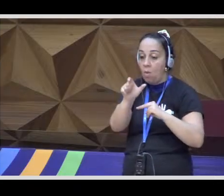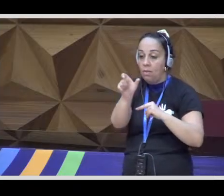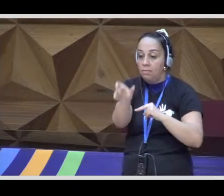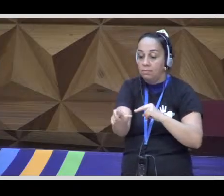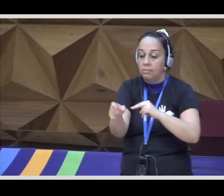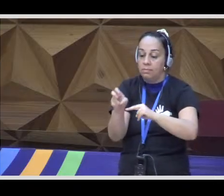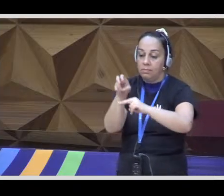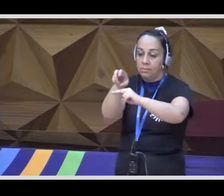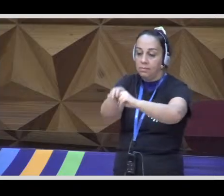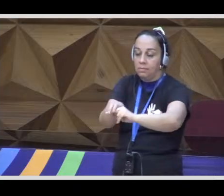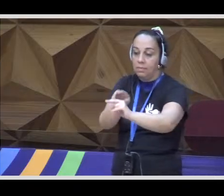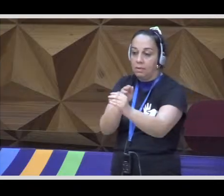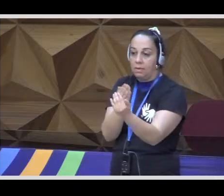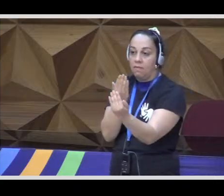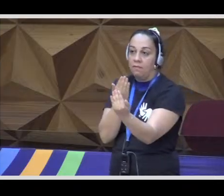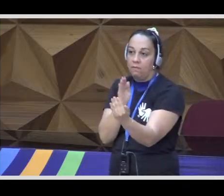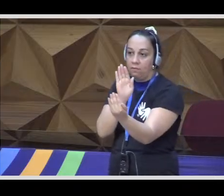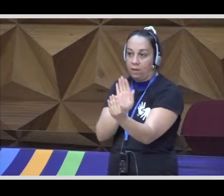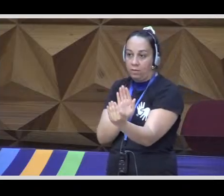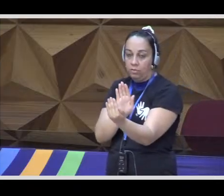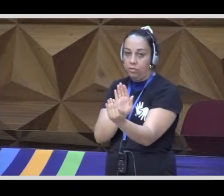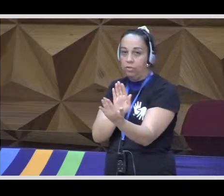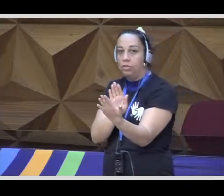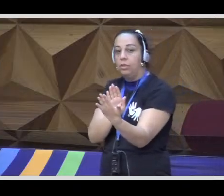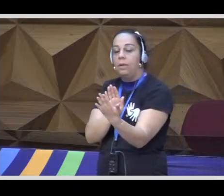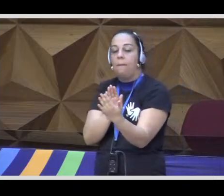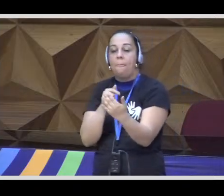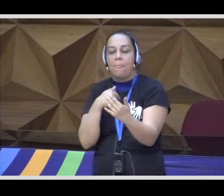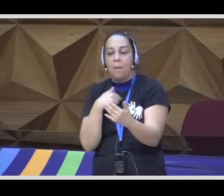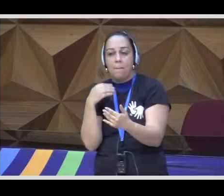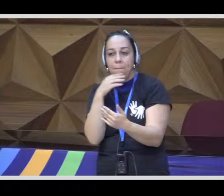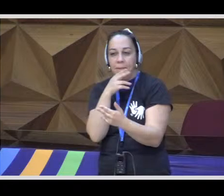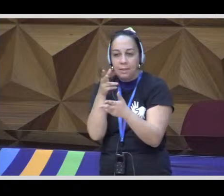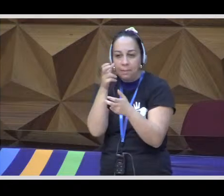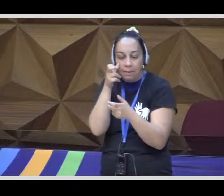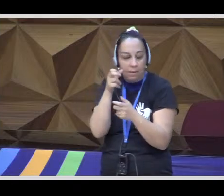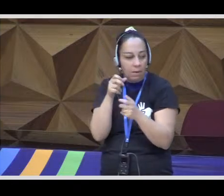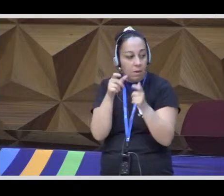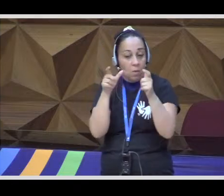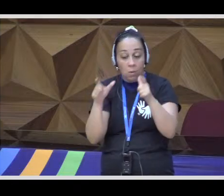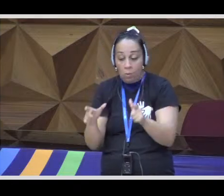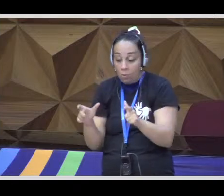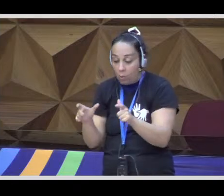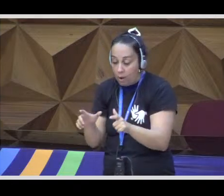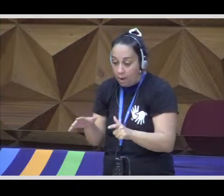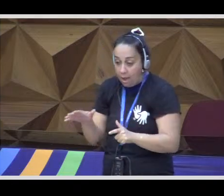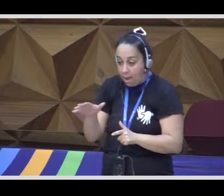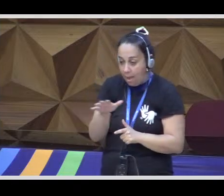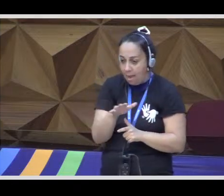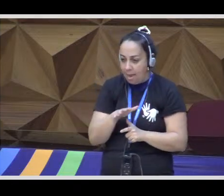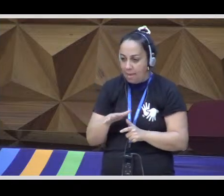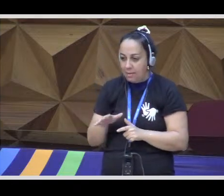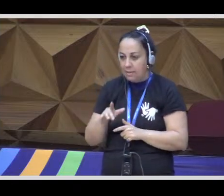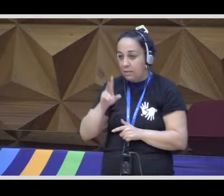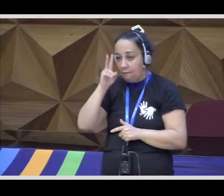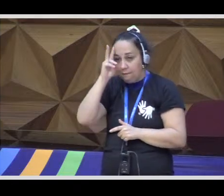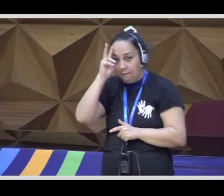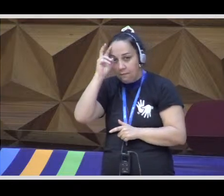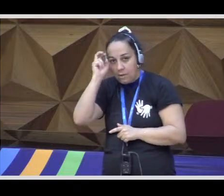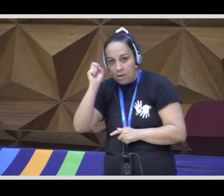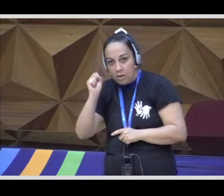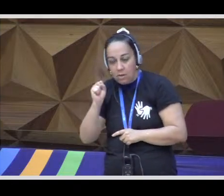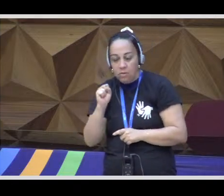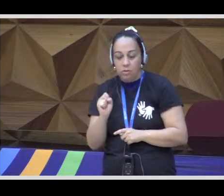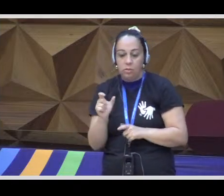And found that the environment has a very strong effect on social interaction. Now, obviously, if you were doing what that lady in the picture